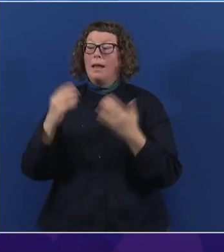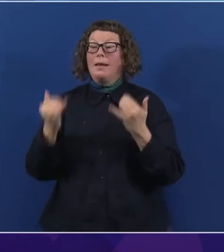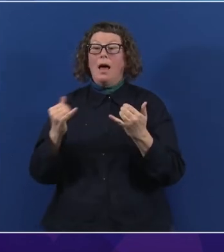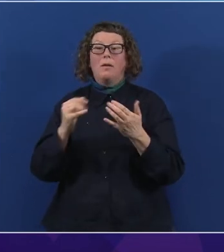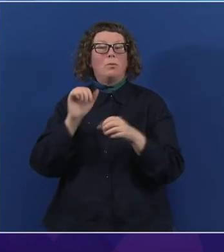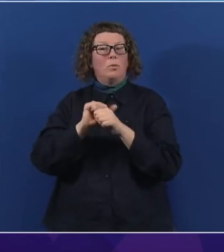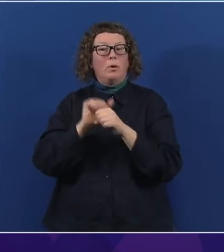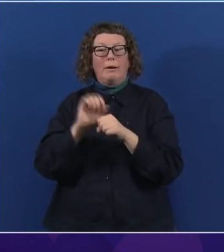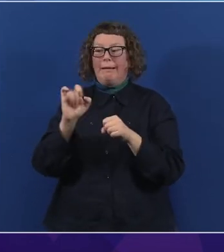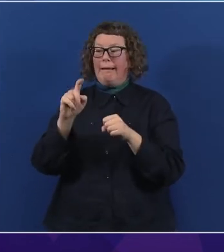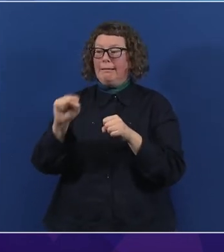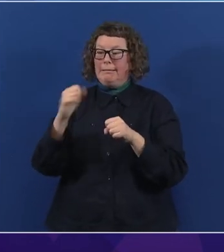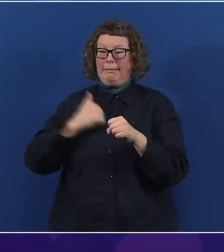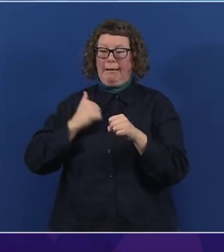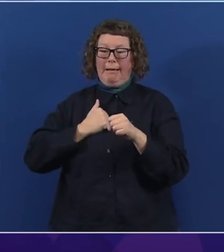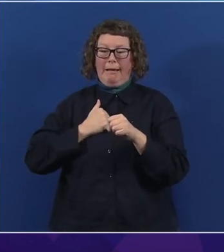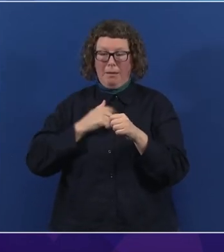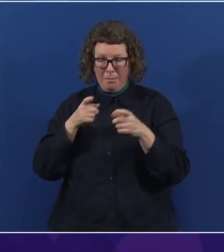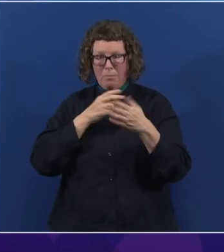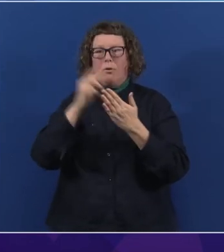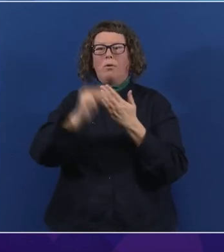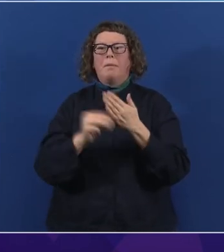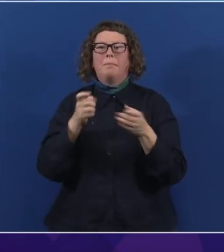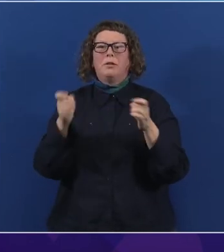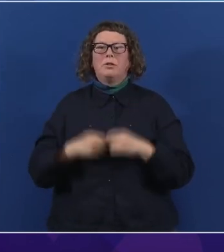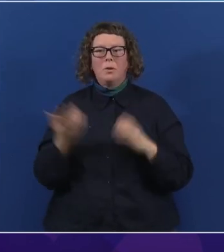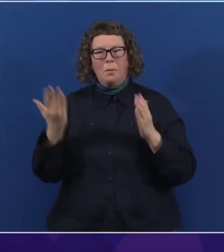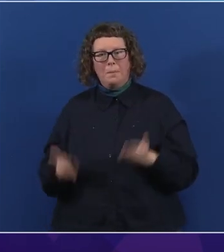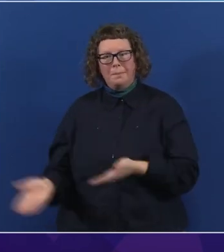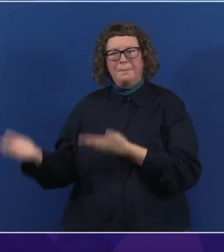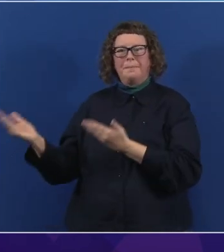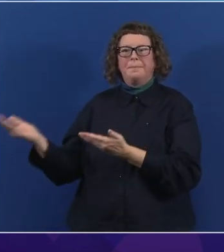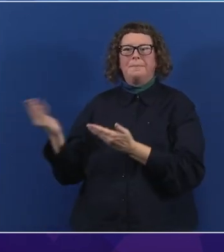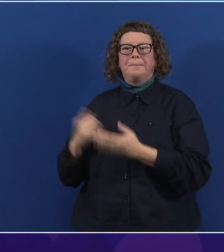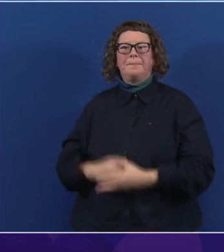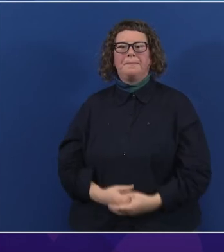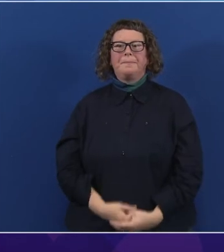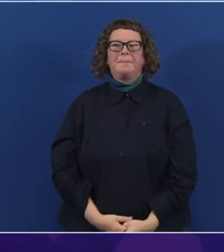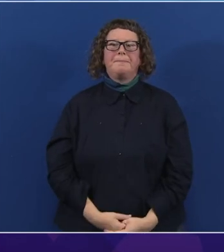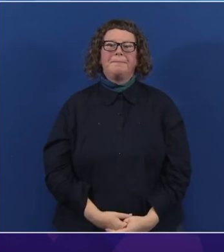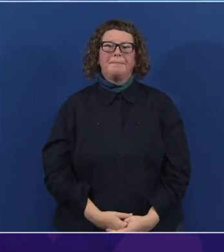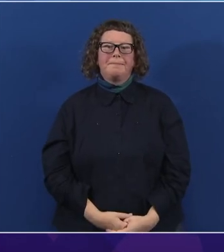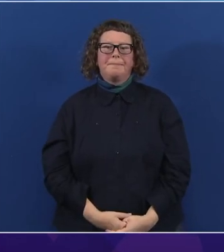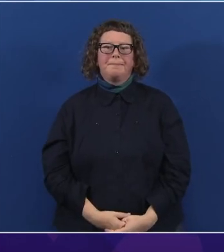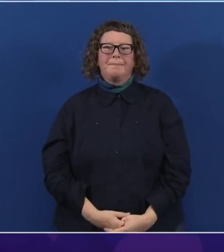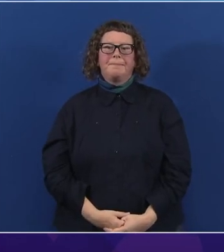with Enactus Canada. Please welcome Charleston Reyes.